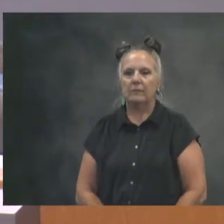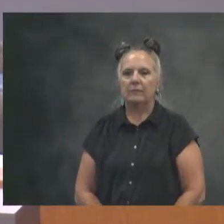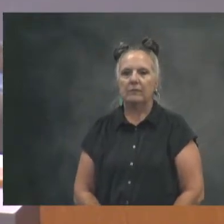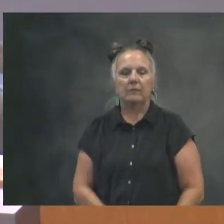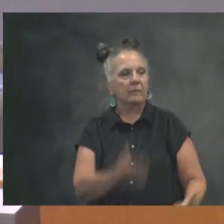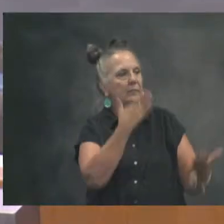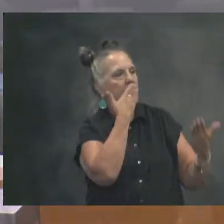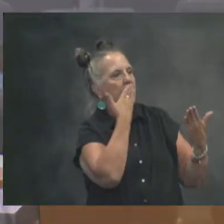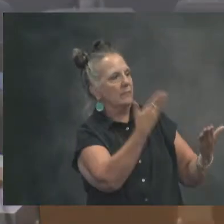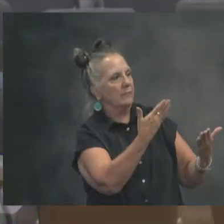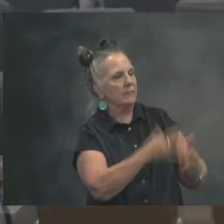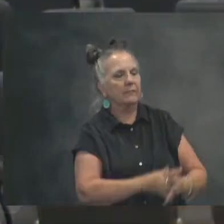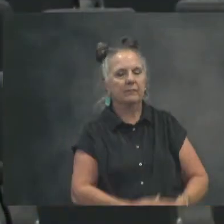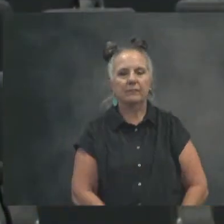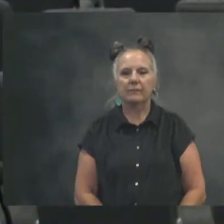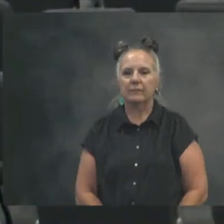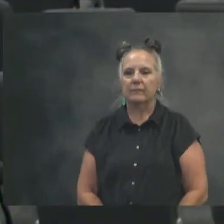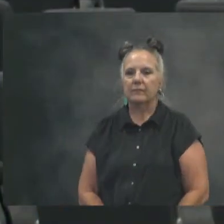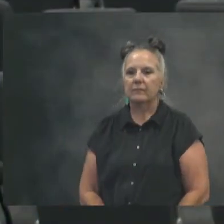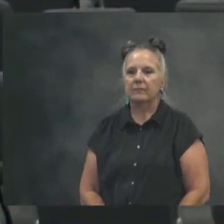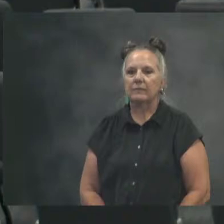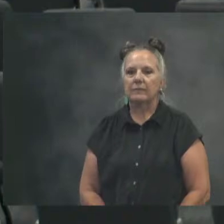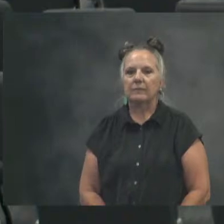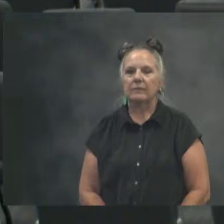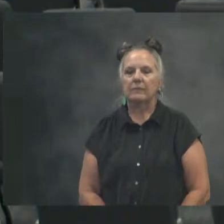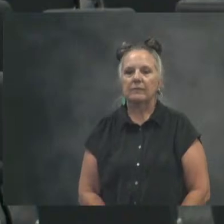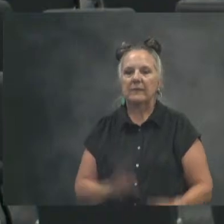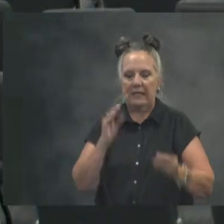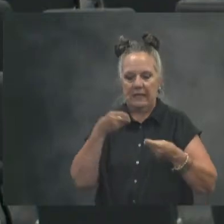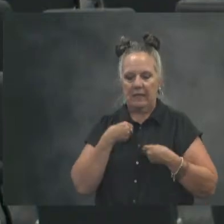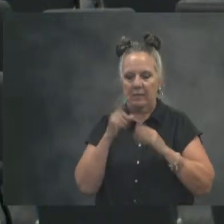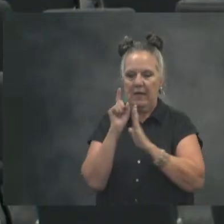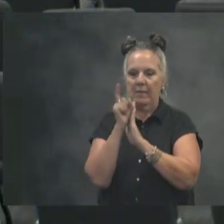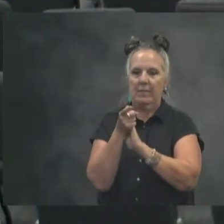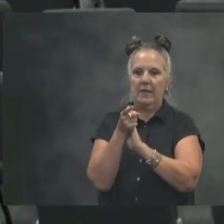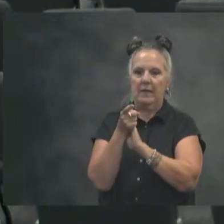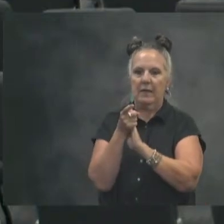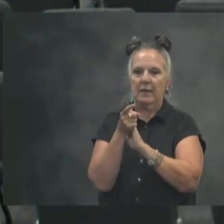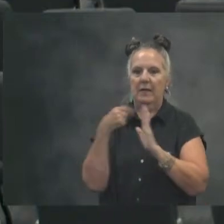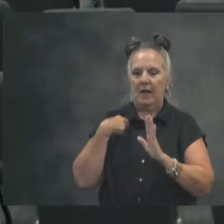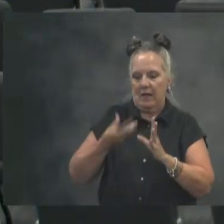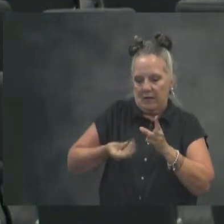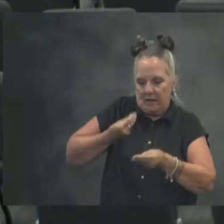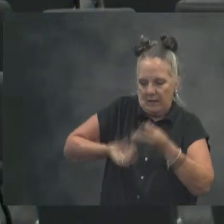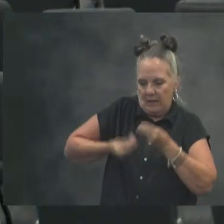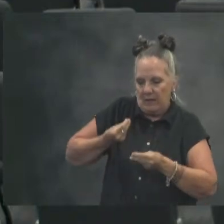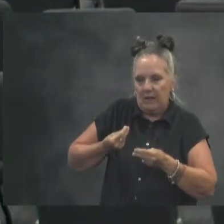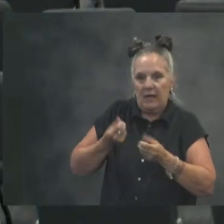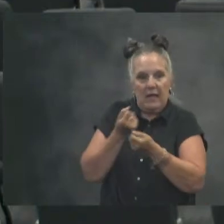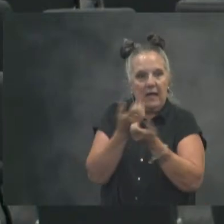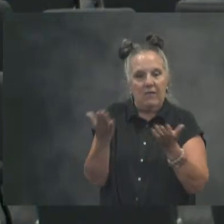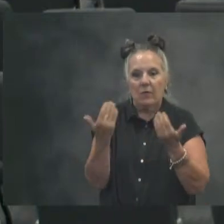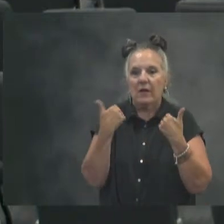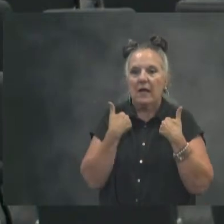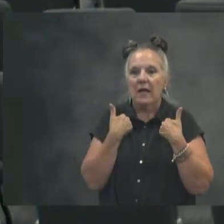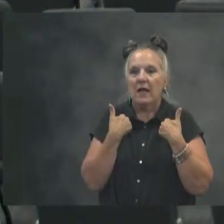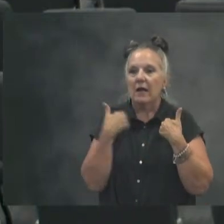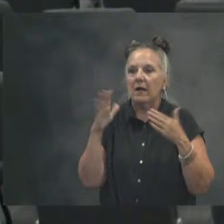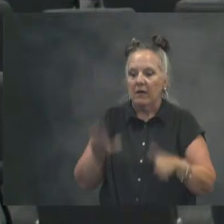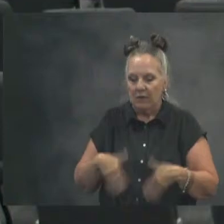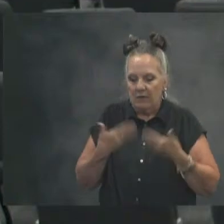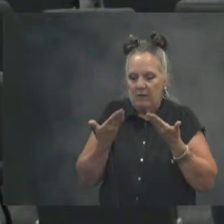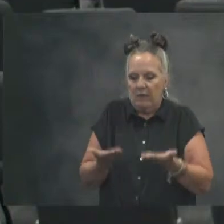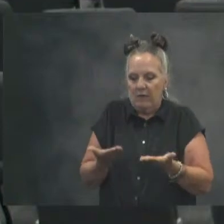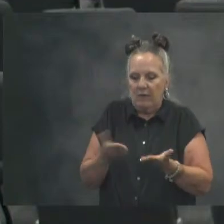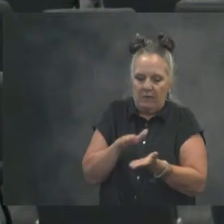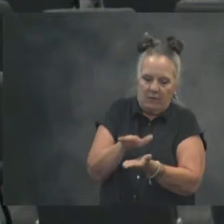Thank you, Mr. Stauffer. Okay, if you'll just give me a minute, please, to pull out what I need to pull out. Does everyone have theirs pulled out from their